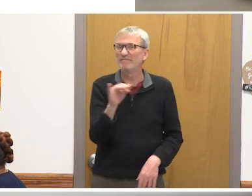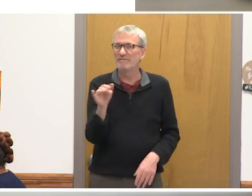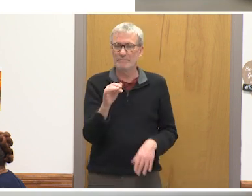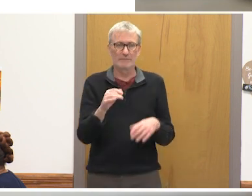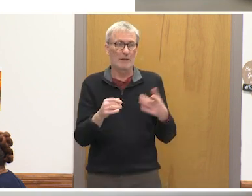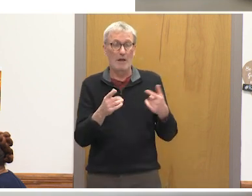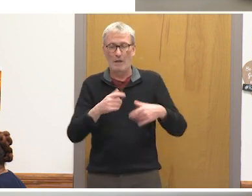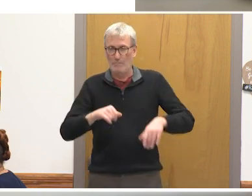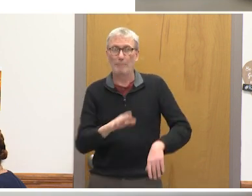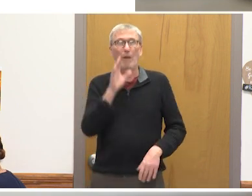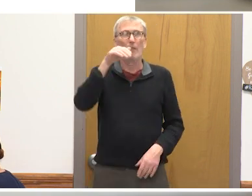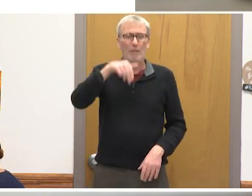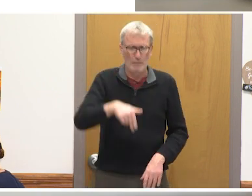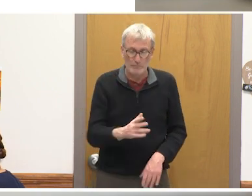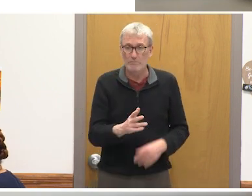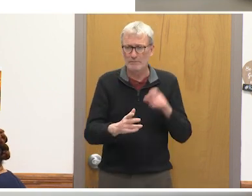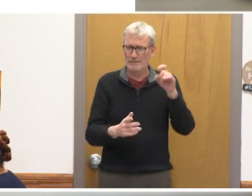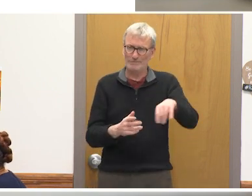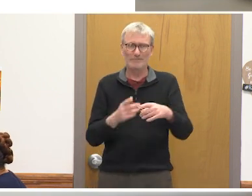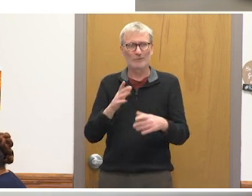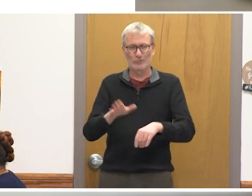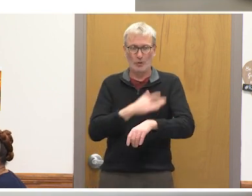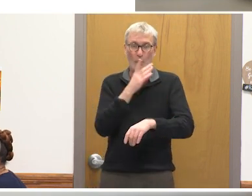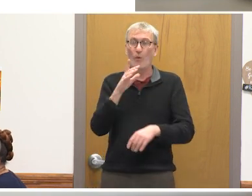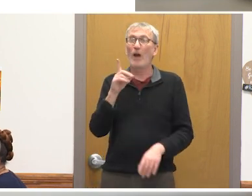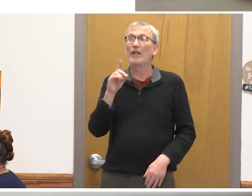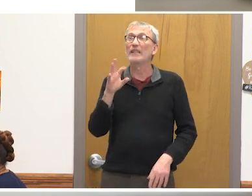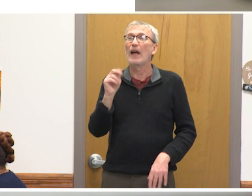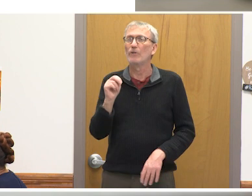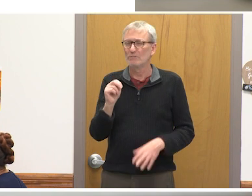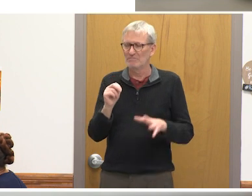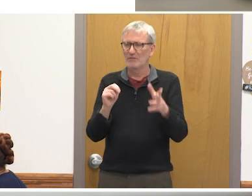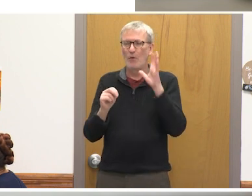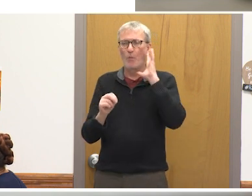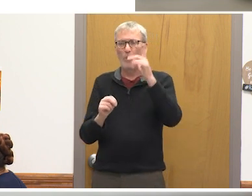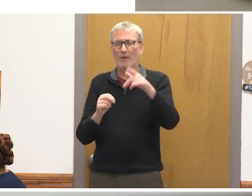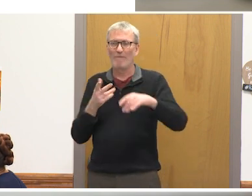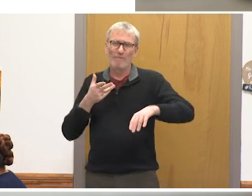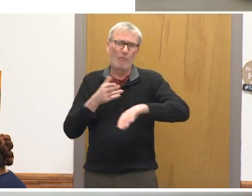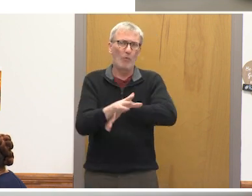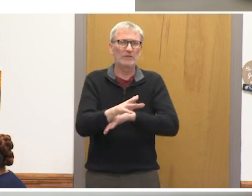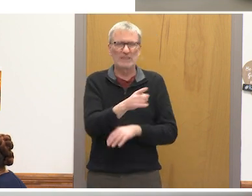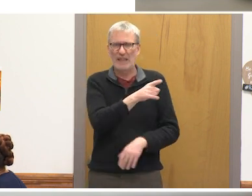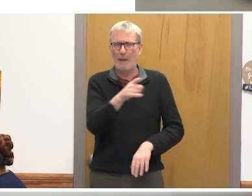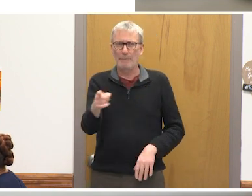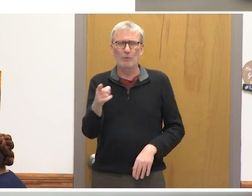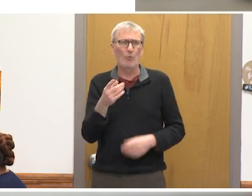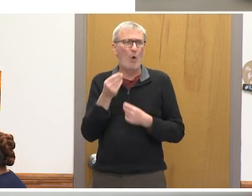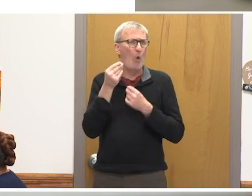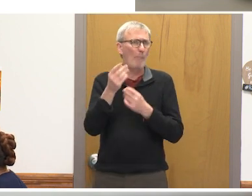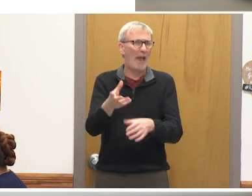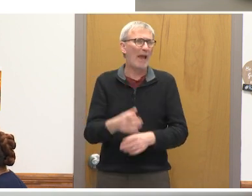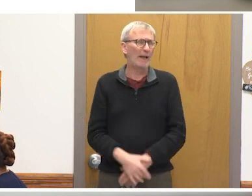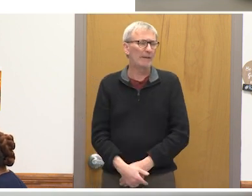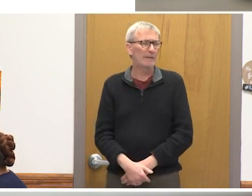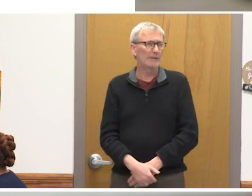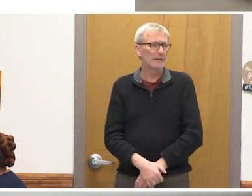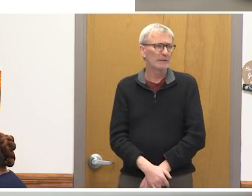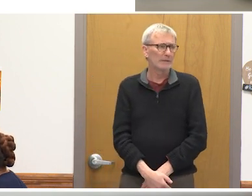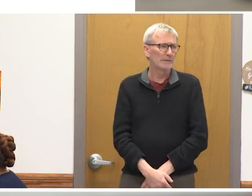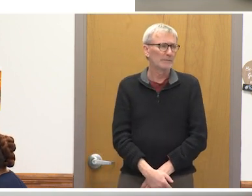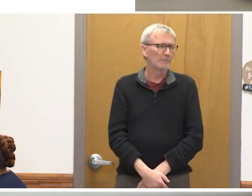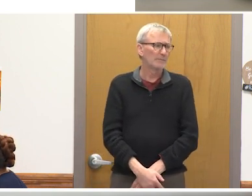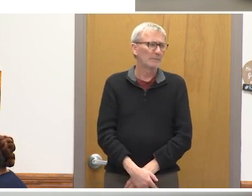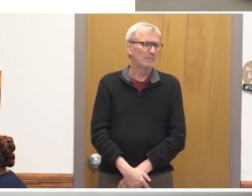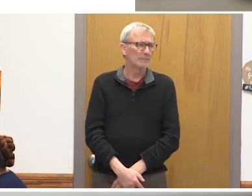slow when they're approaching the stop sign, which helps induce compliance, really. And then also, with curb